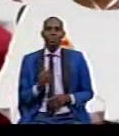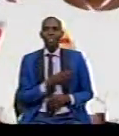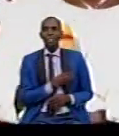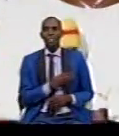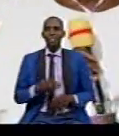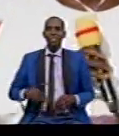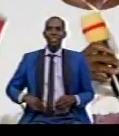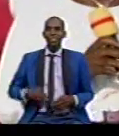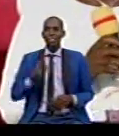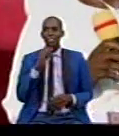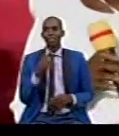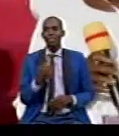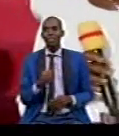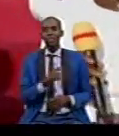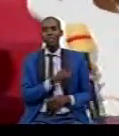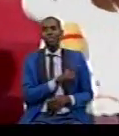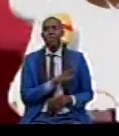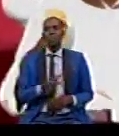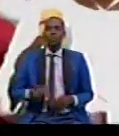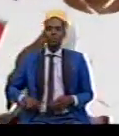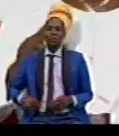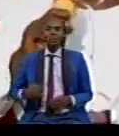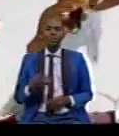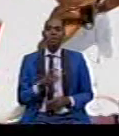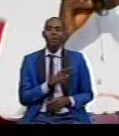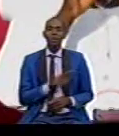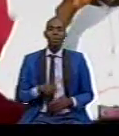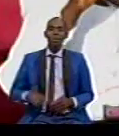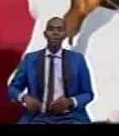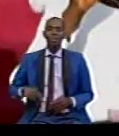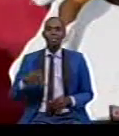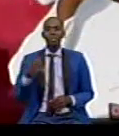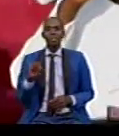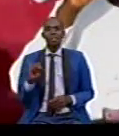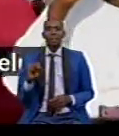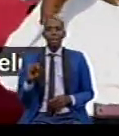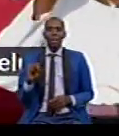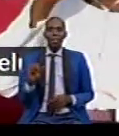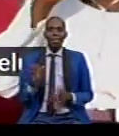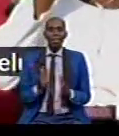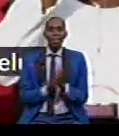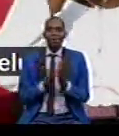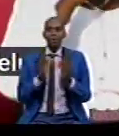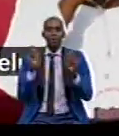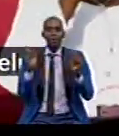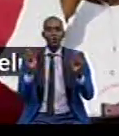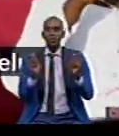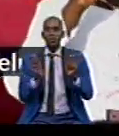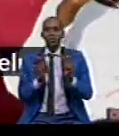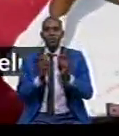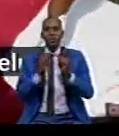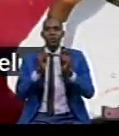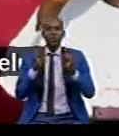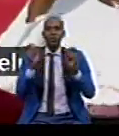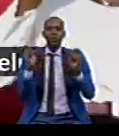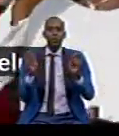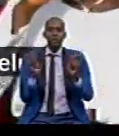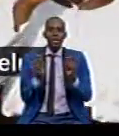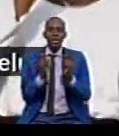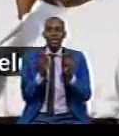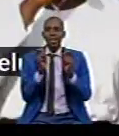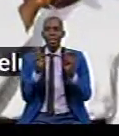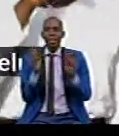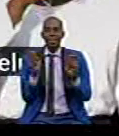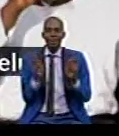Not dribbled here and there, but and situations and